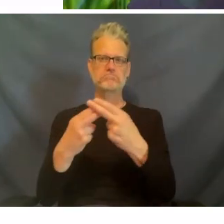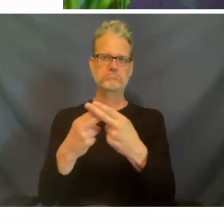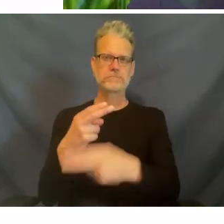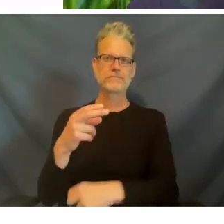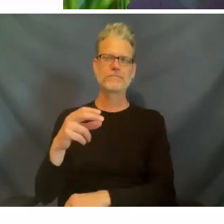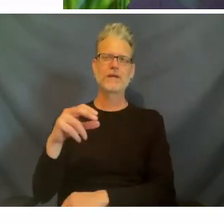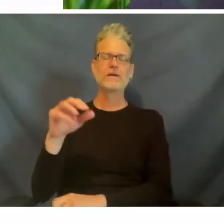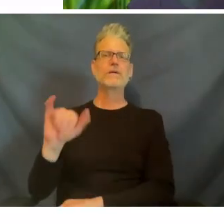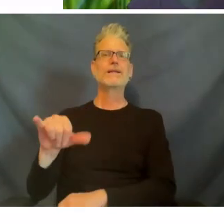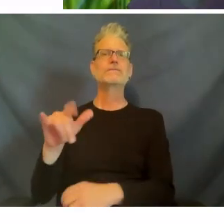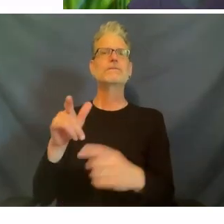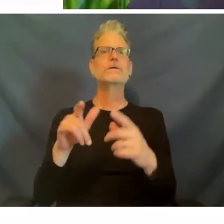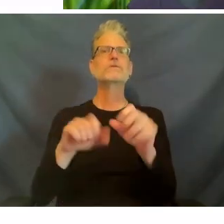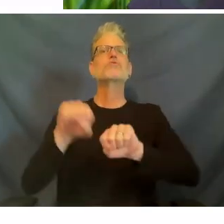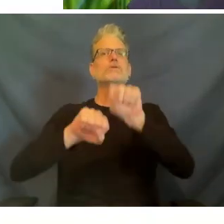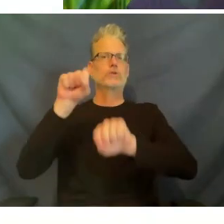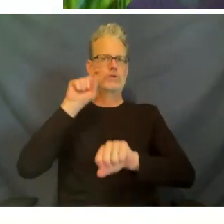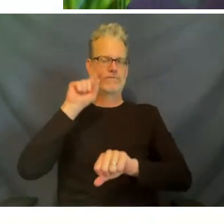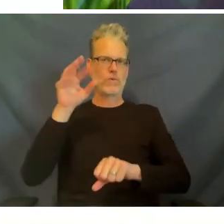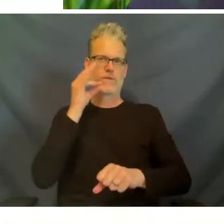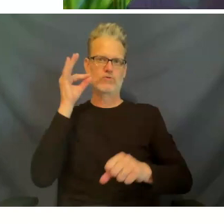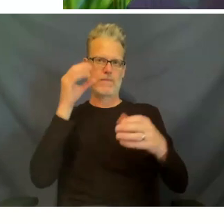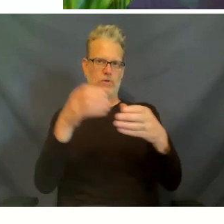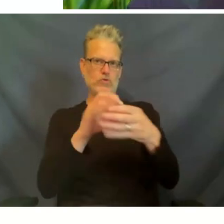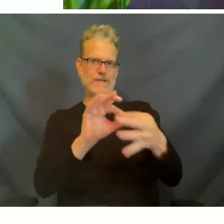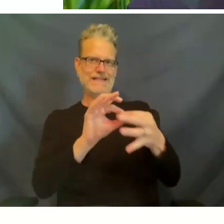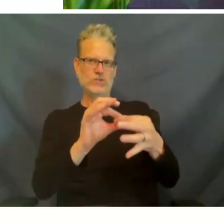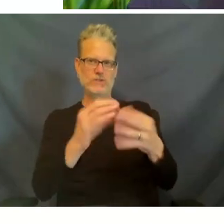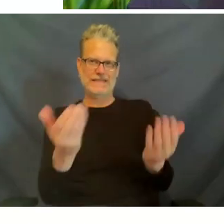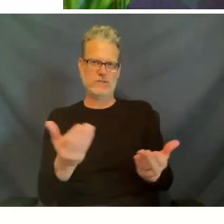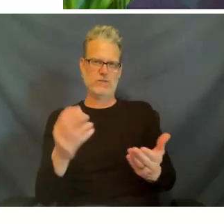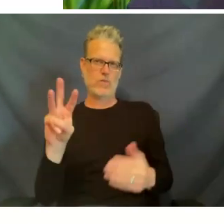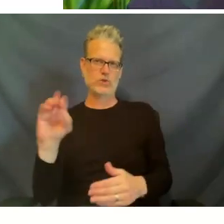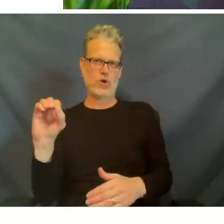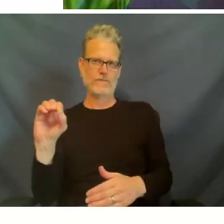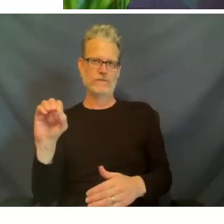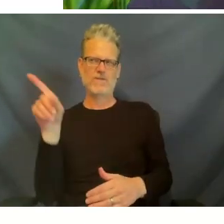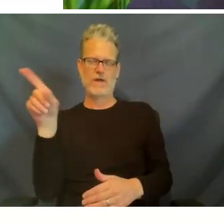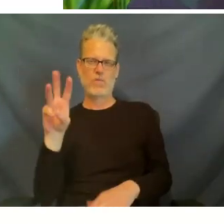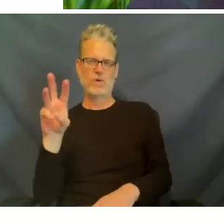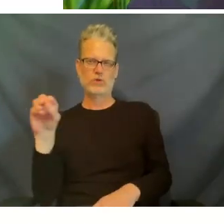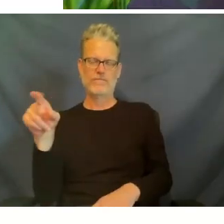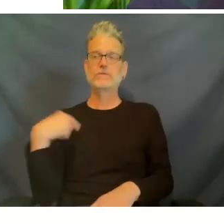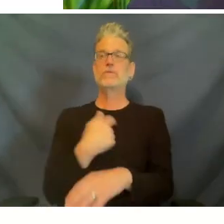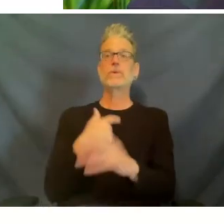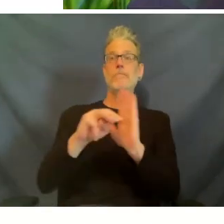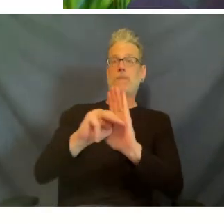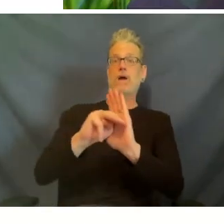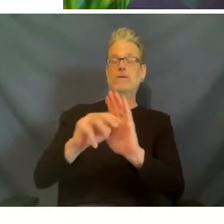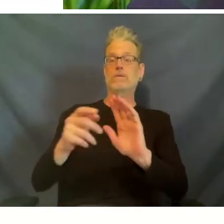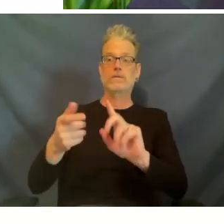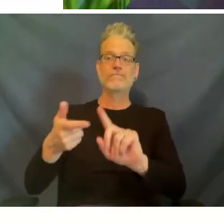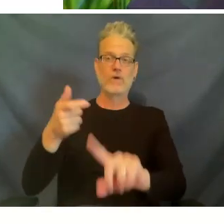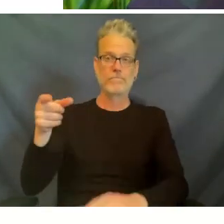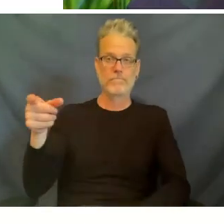structure of the Office of Tribal Relations in the Washington office. And so as you can see, it is we are modeled after the Chungleshka Wakan, which is